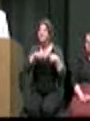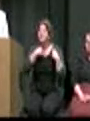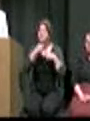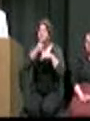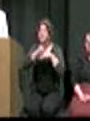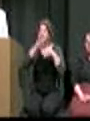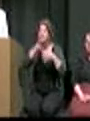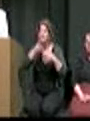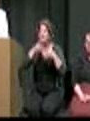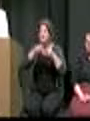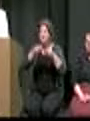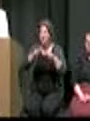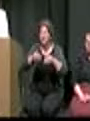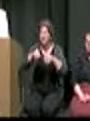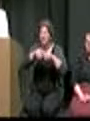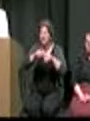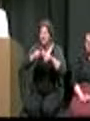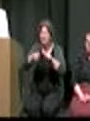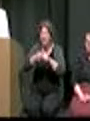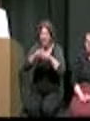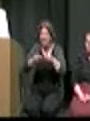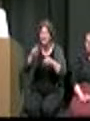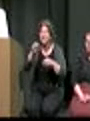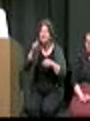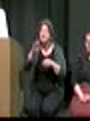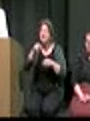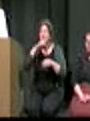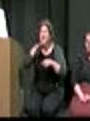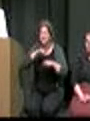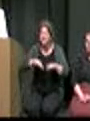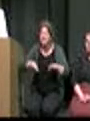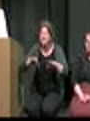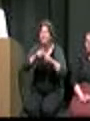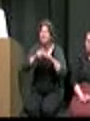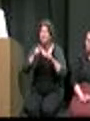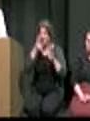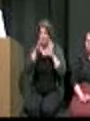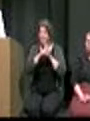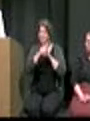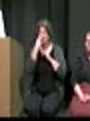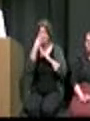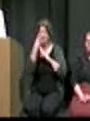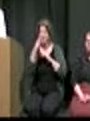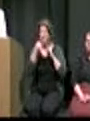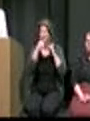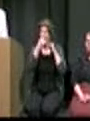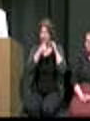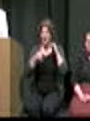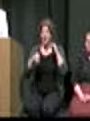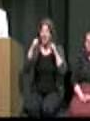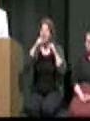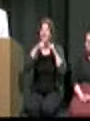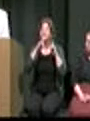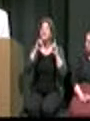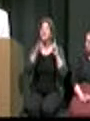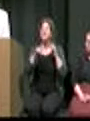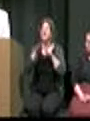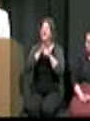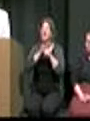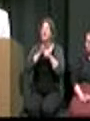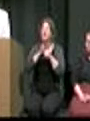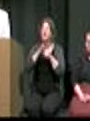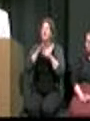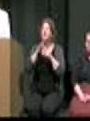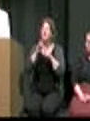lot of sediment that has accumulated behind it. So in the image, you can see the blue outline. That's the area